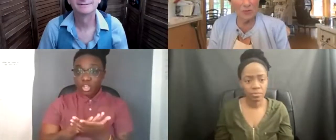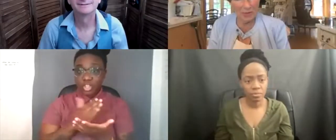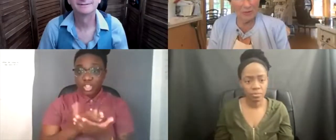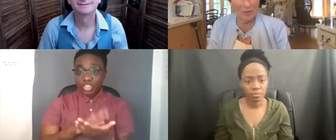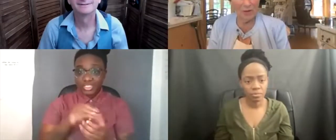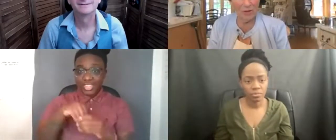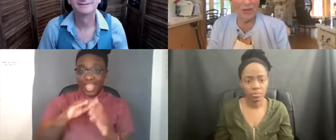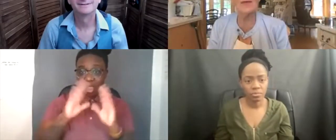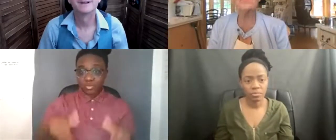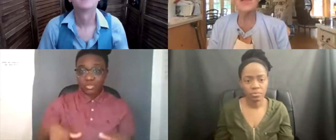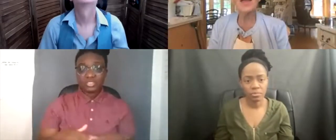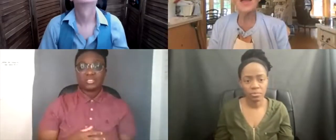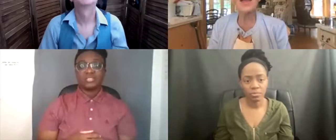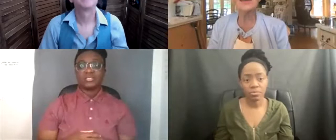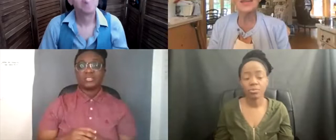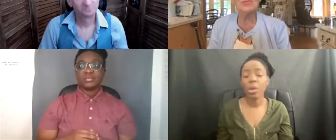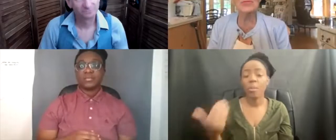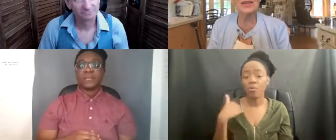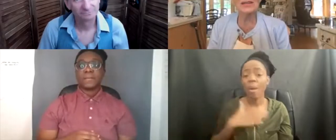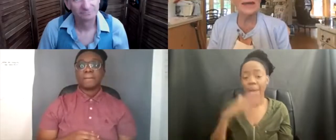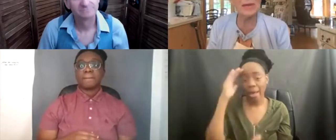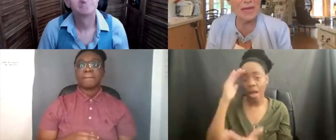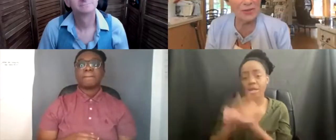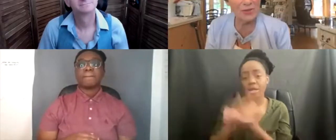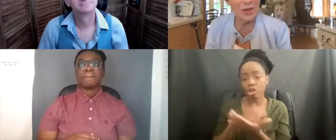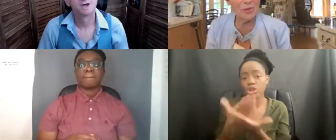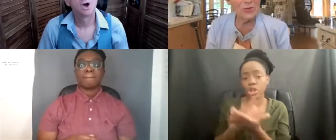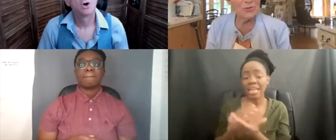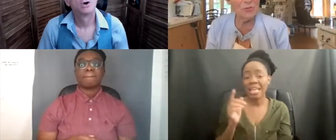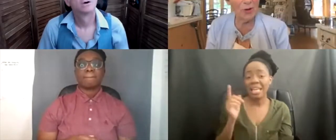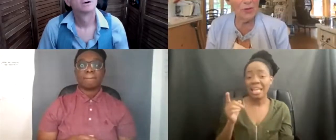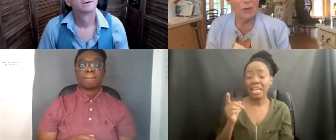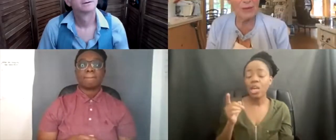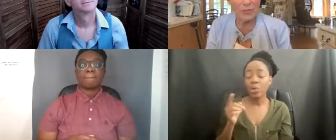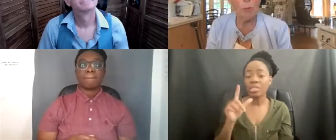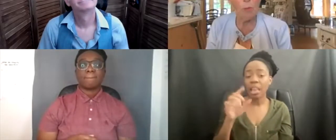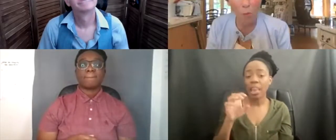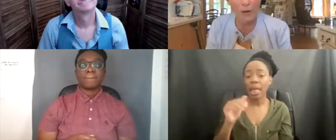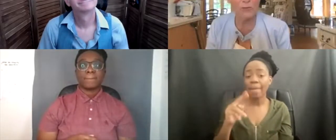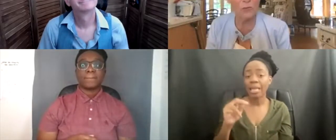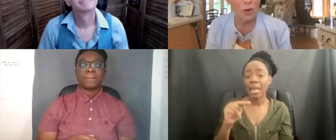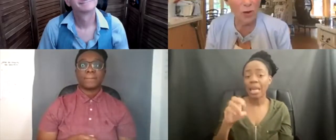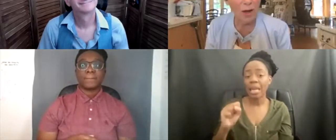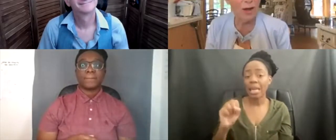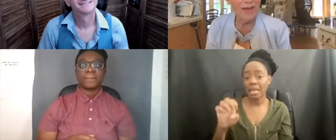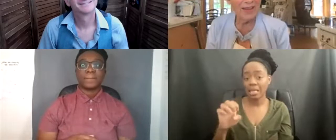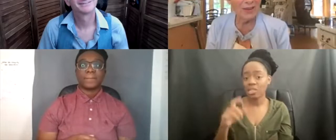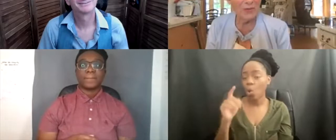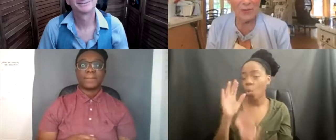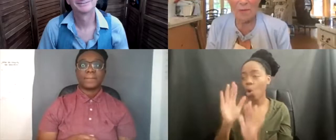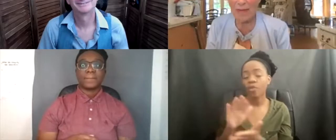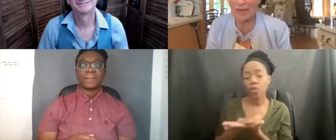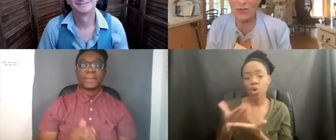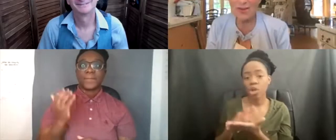husband did all the cooking, and he was Lebanese, which was wonderful. He was a wonderful cook. Can